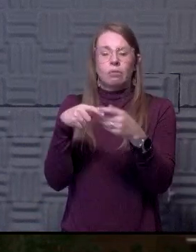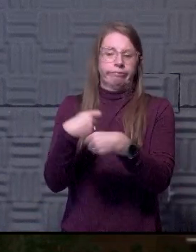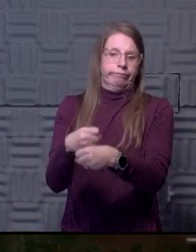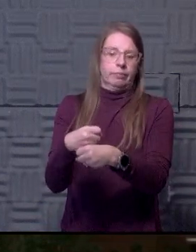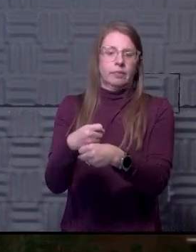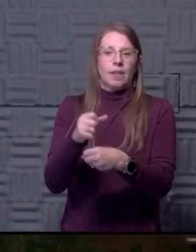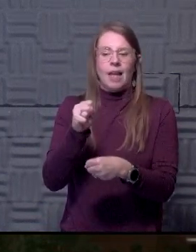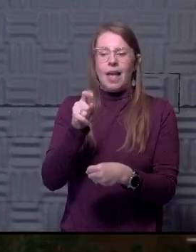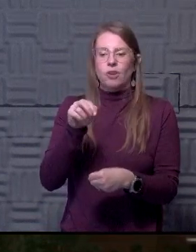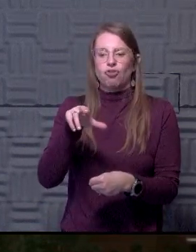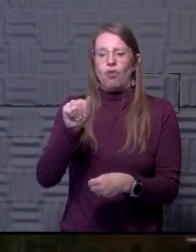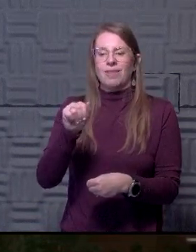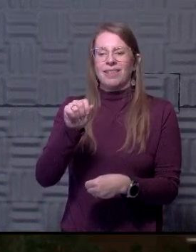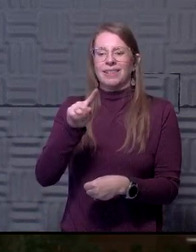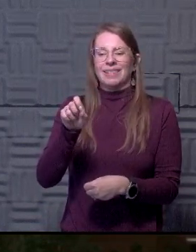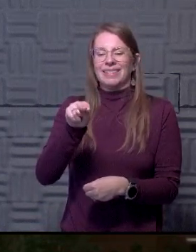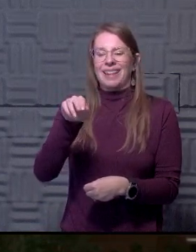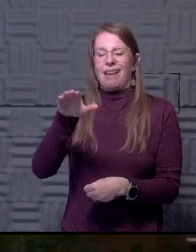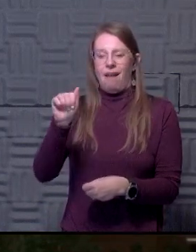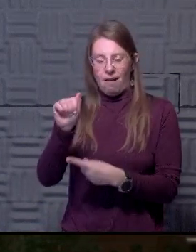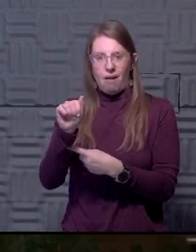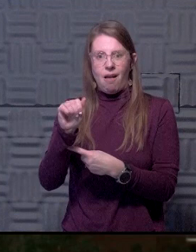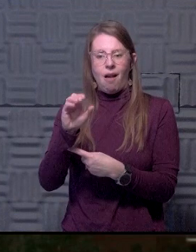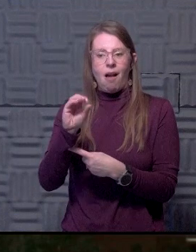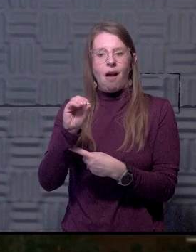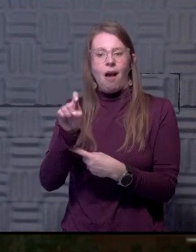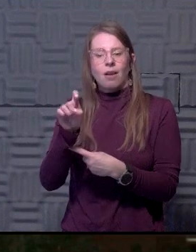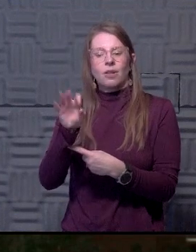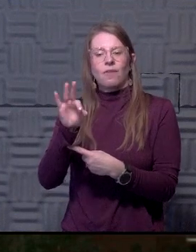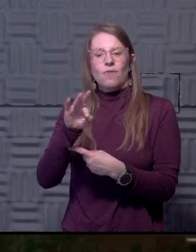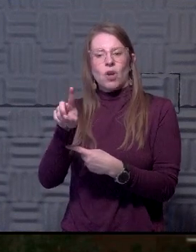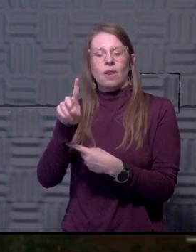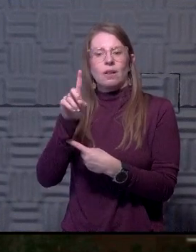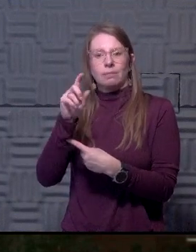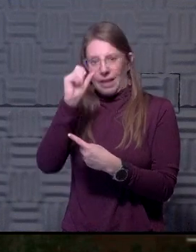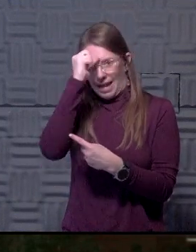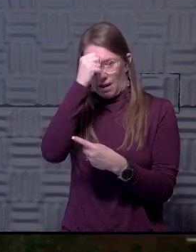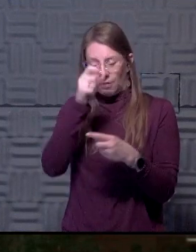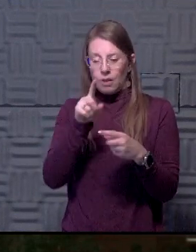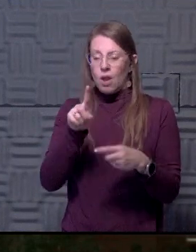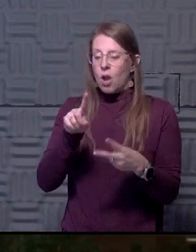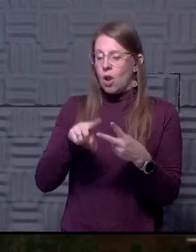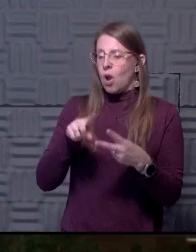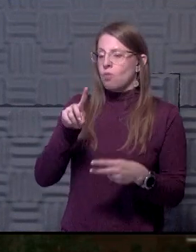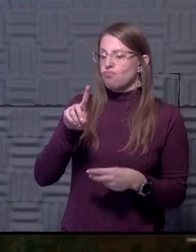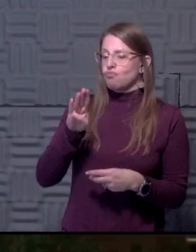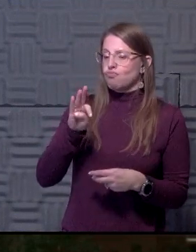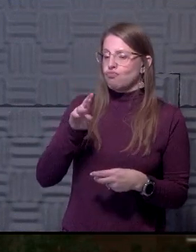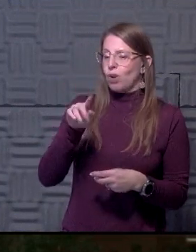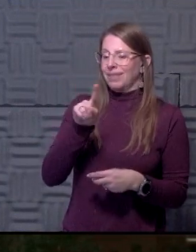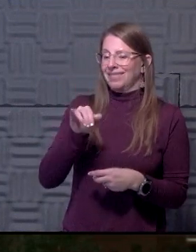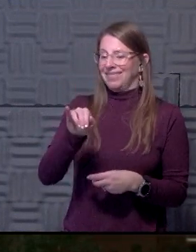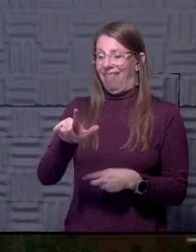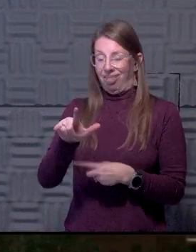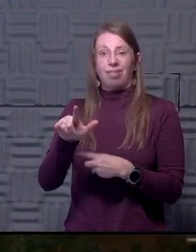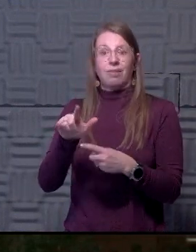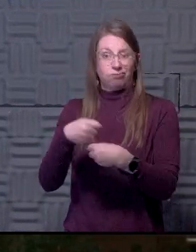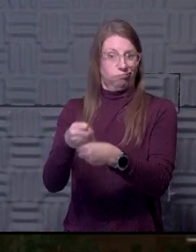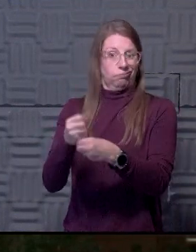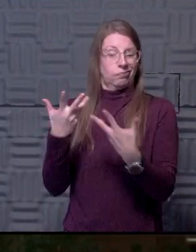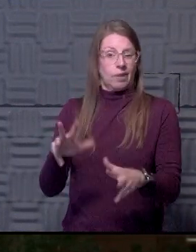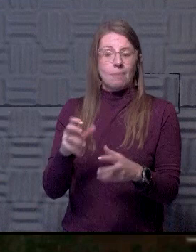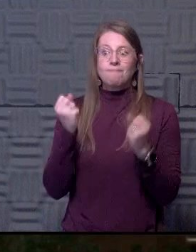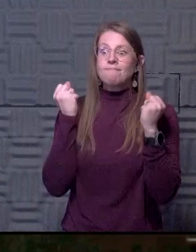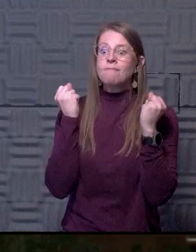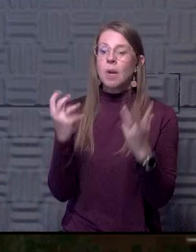the AstraZeneca vaccine, the Oxford vaccine in India, for example, in Brazil. So there's already millions of doses ready